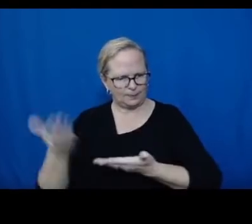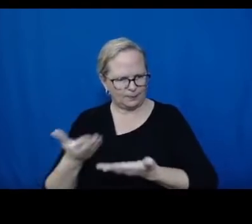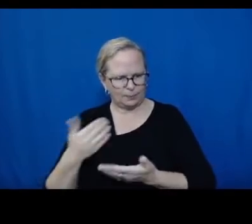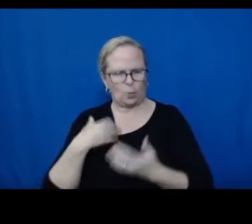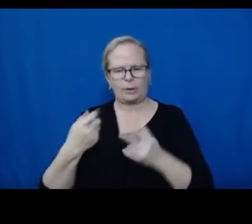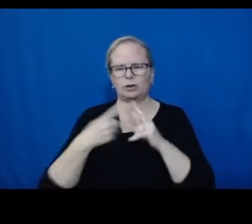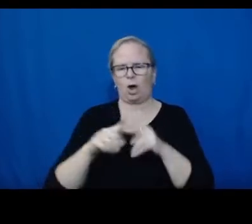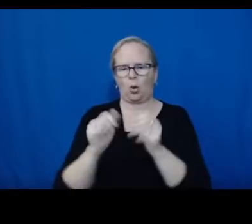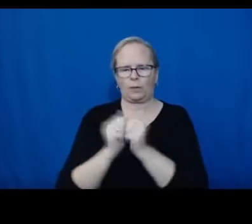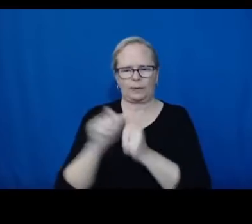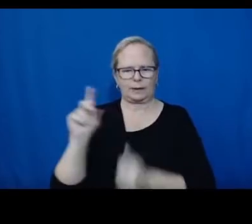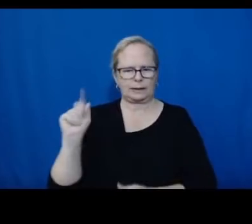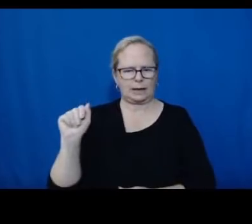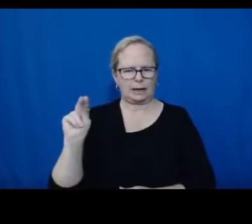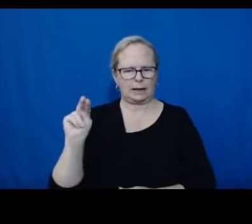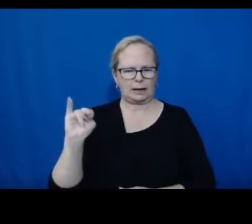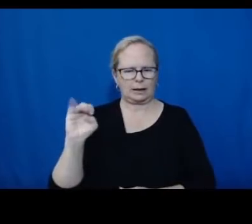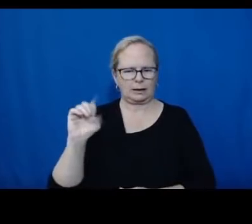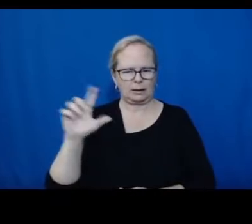Danielle.